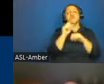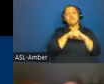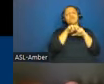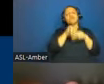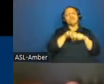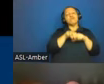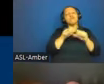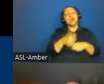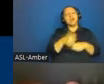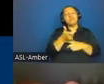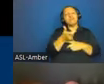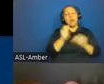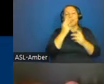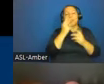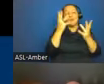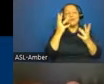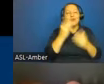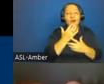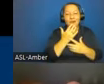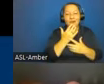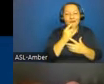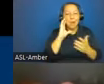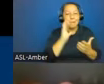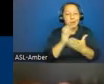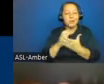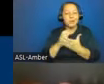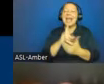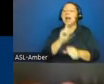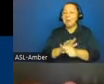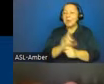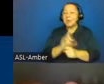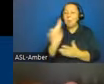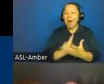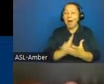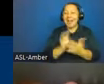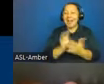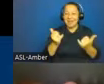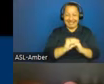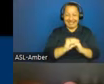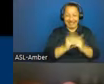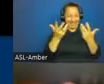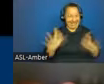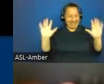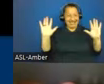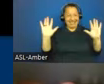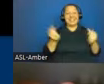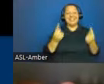and yes, I promise, a single hour this evening. The Spokane Society